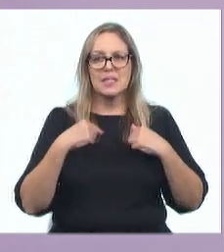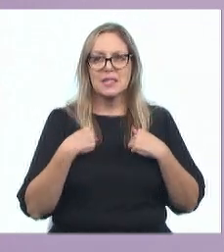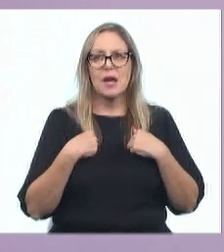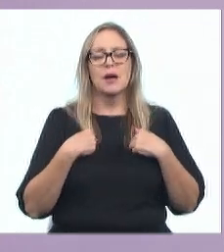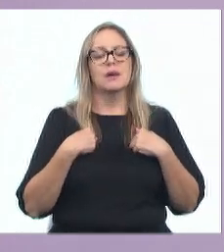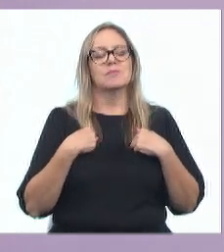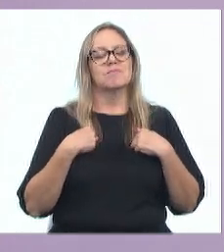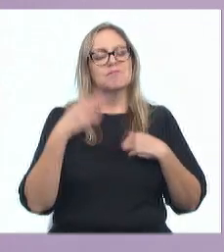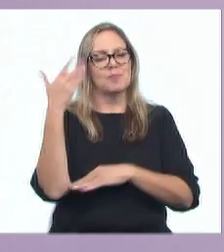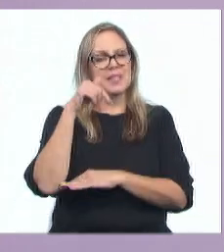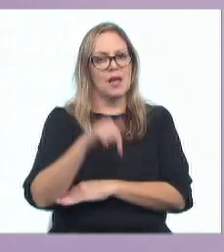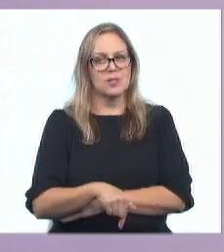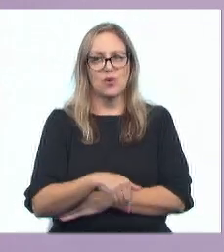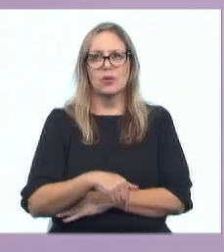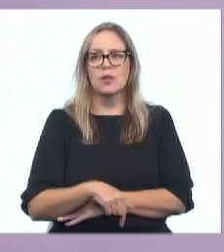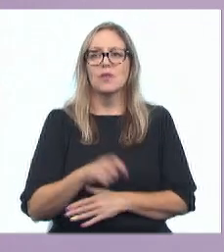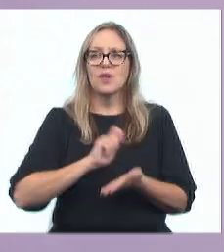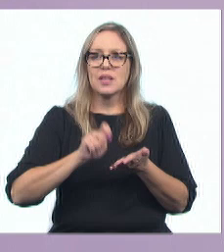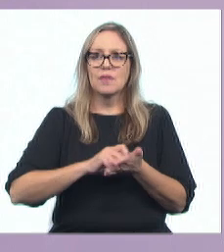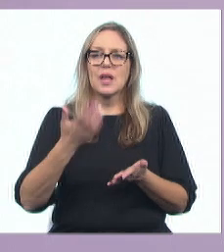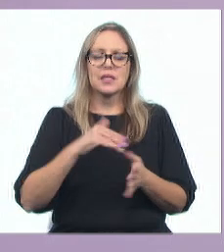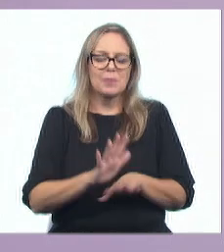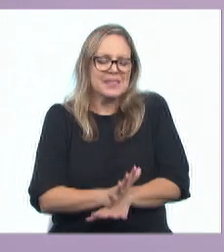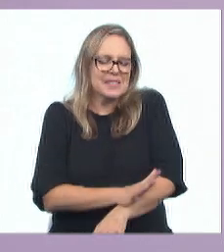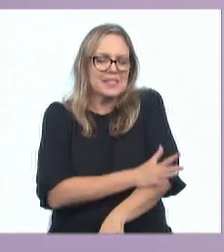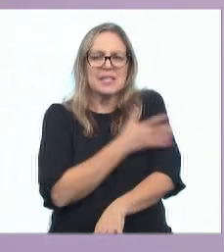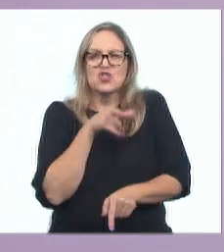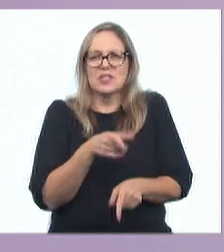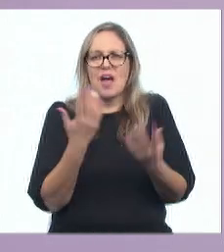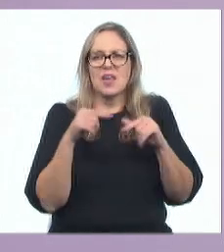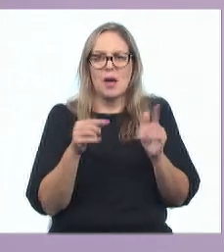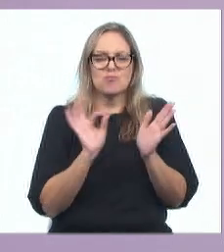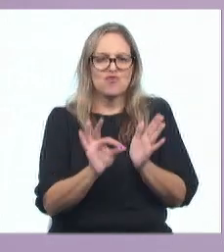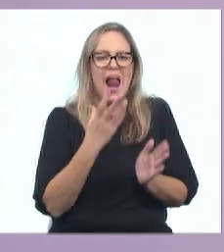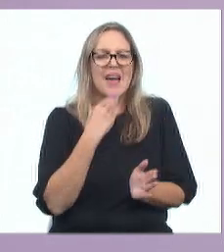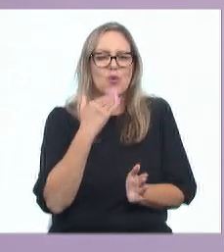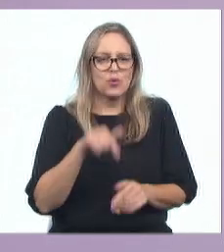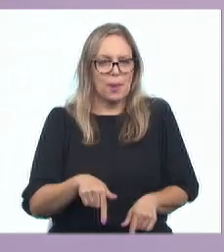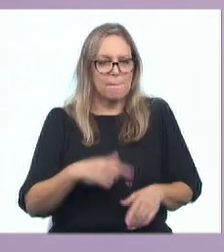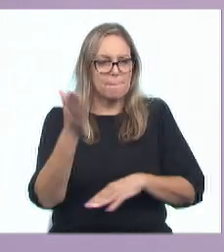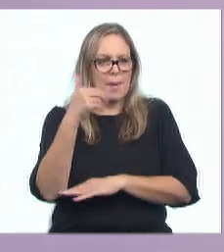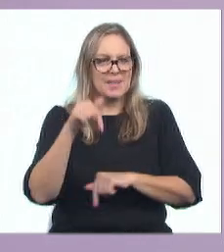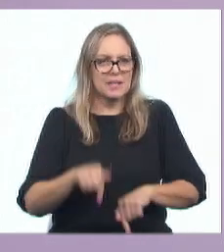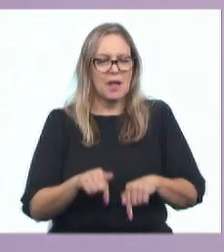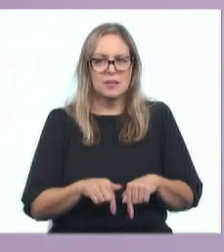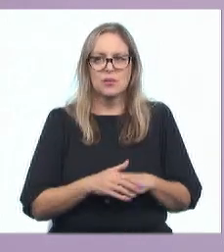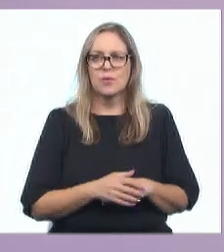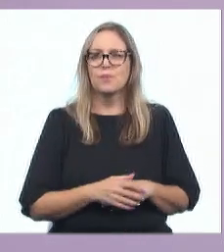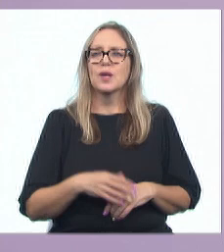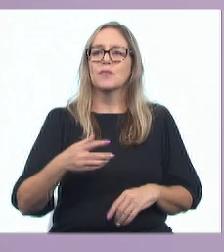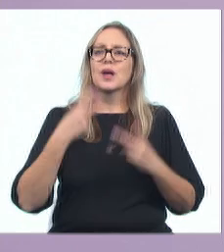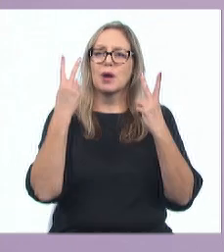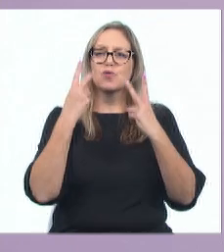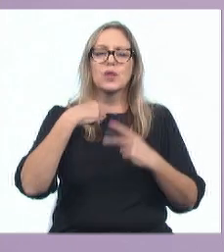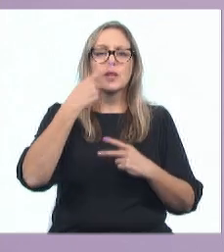country. And I wrote about how chilling that was for Jewish people in this country, and also about the importance